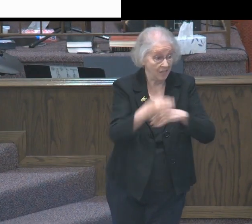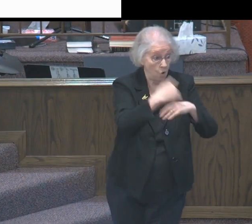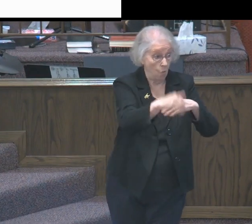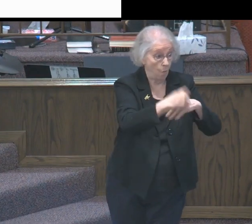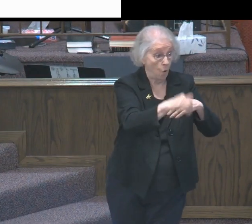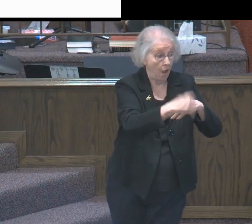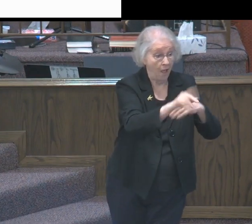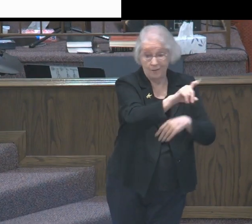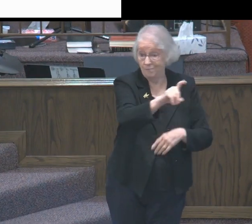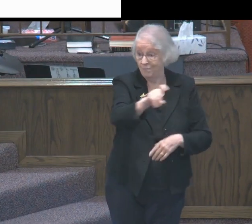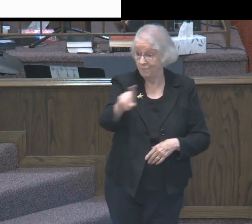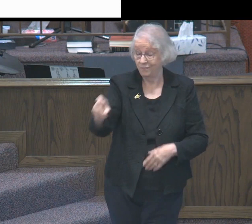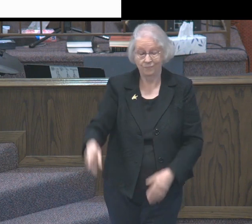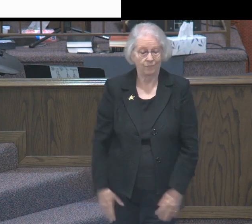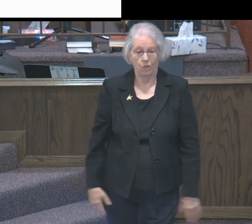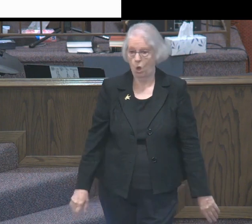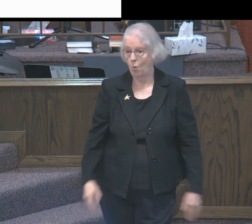A conscience.